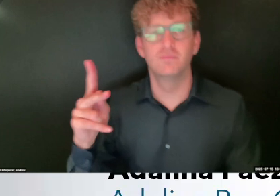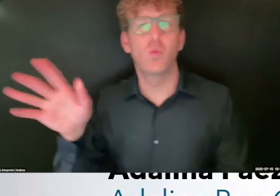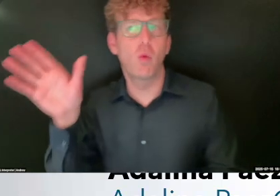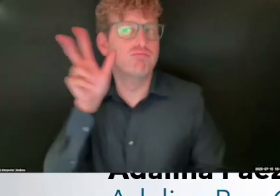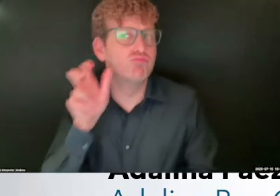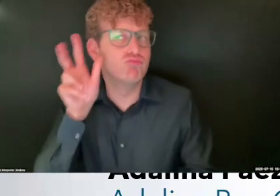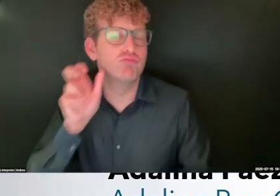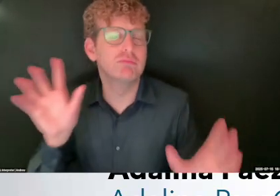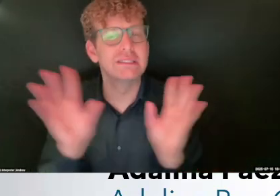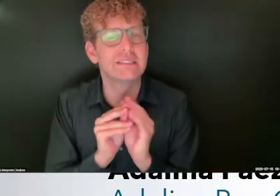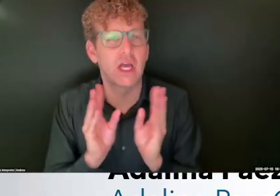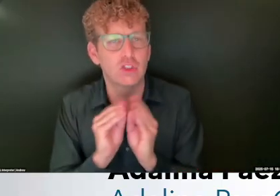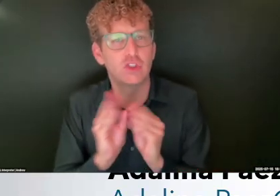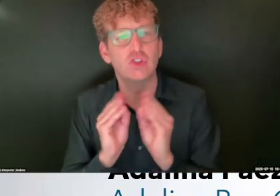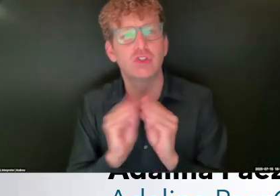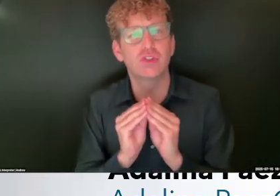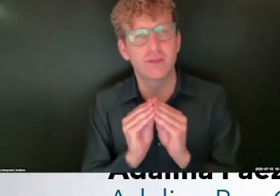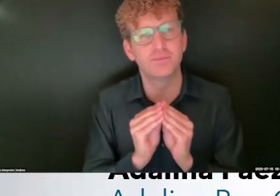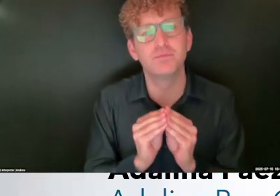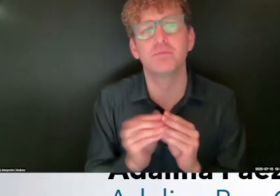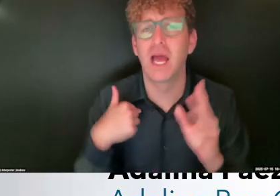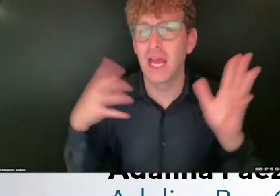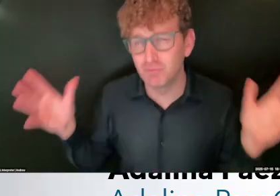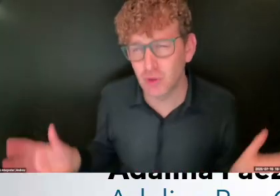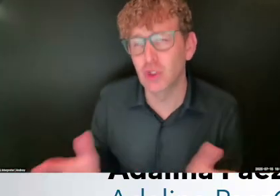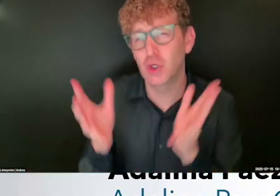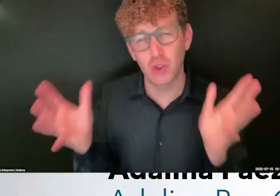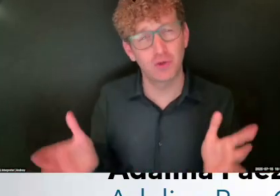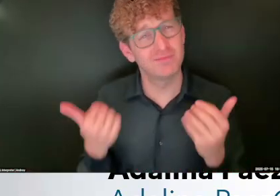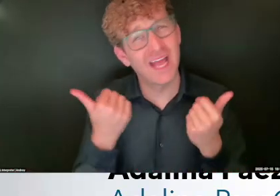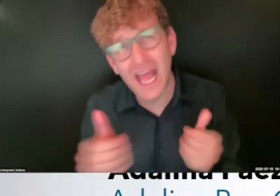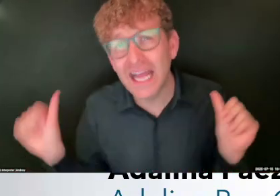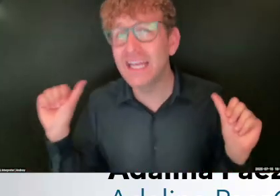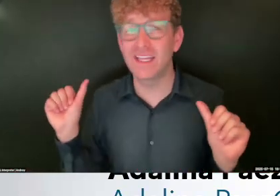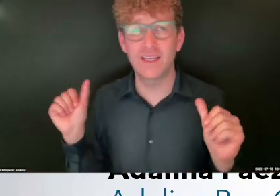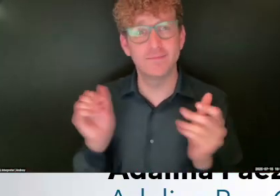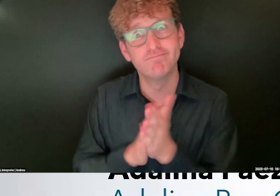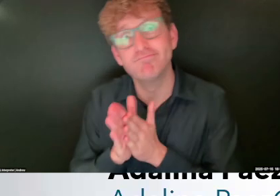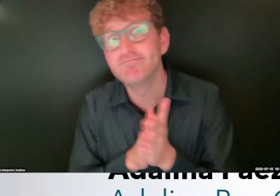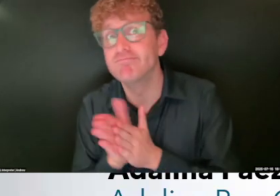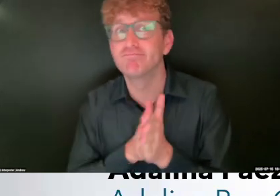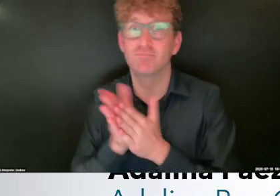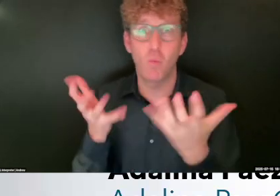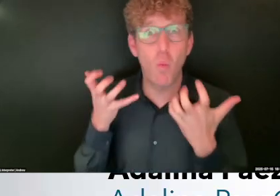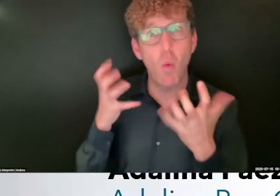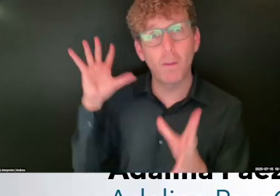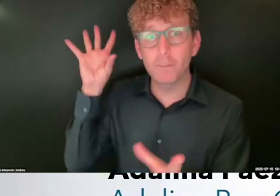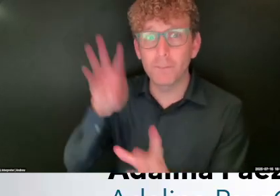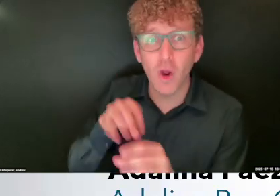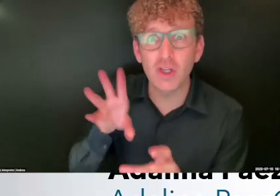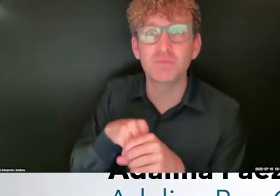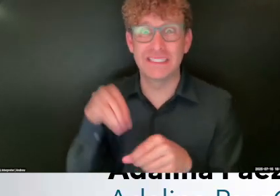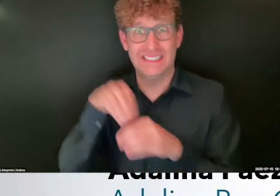but certainly encourage anyone who's interested in participating in any of those in-person or